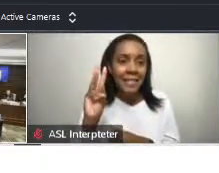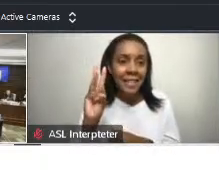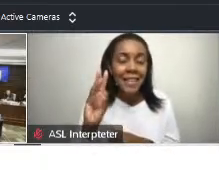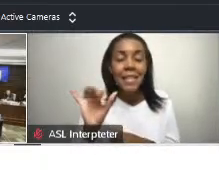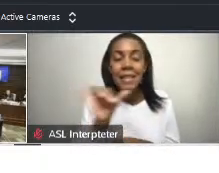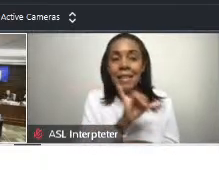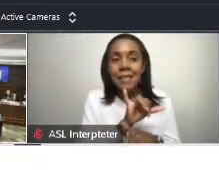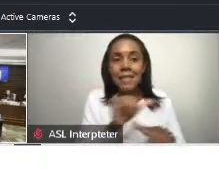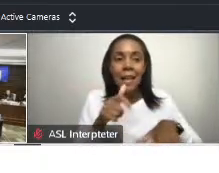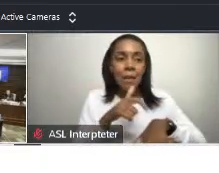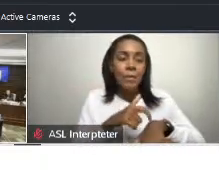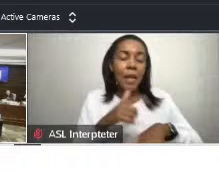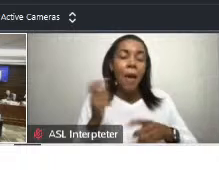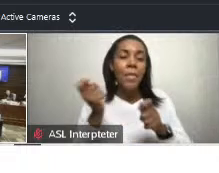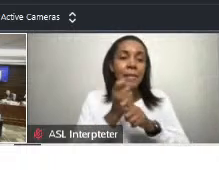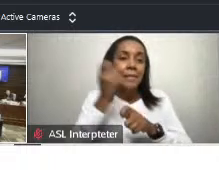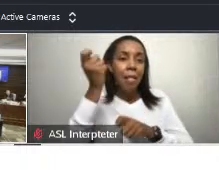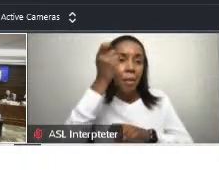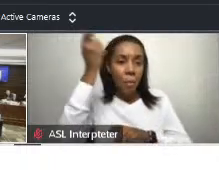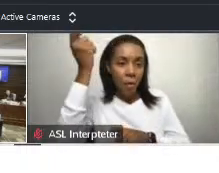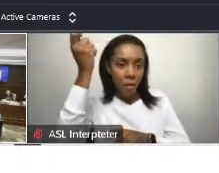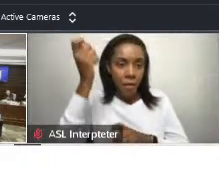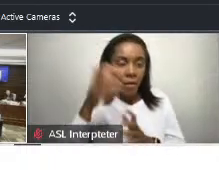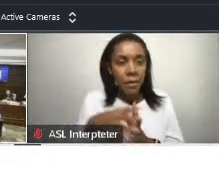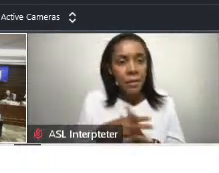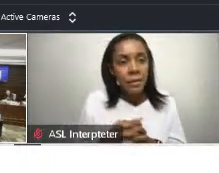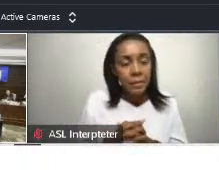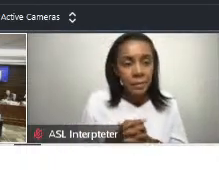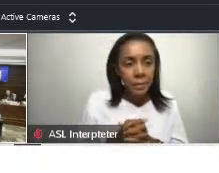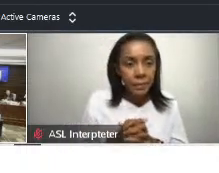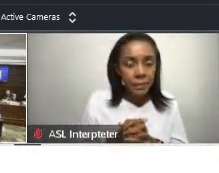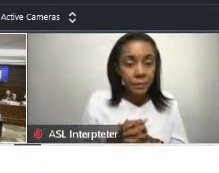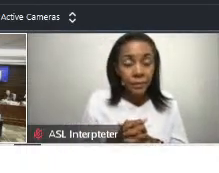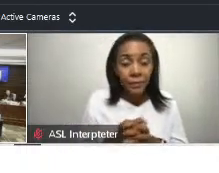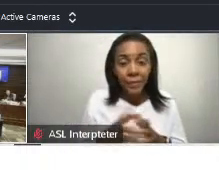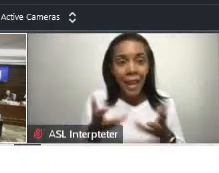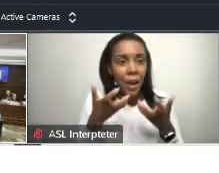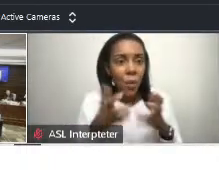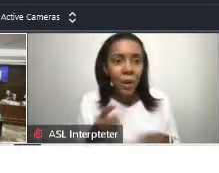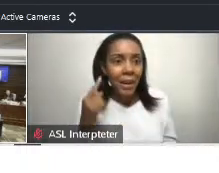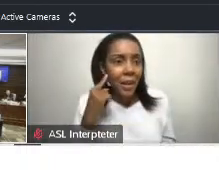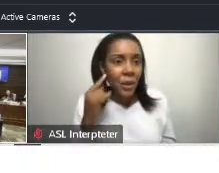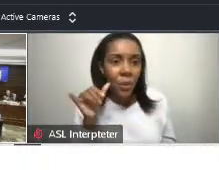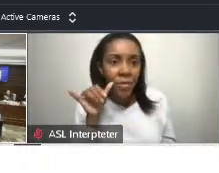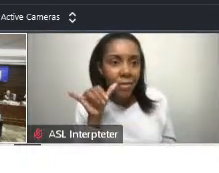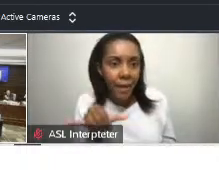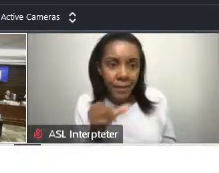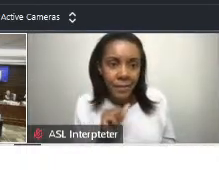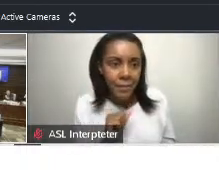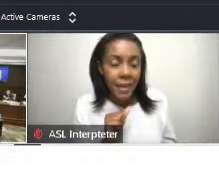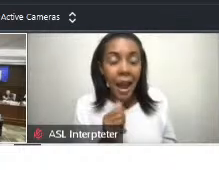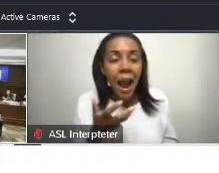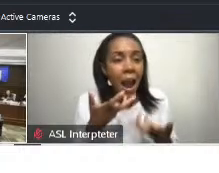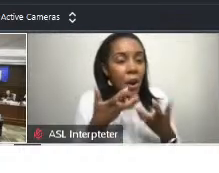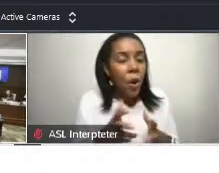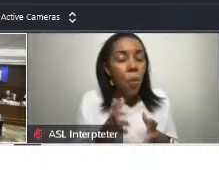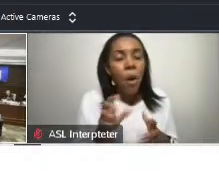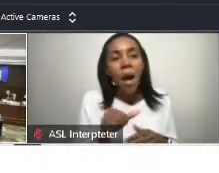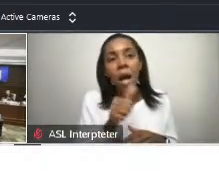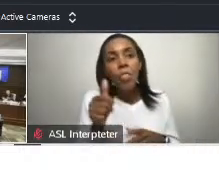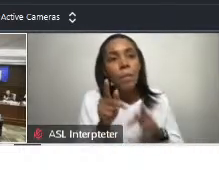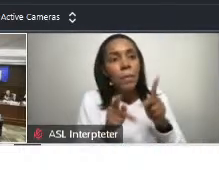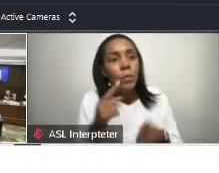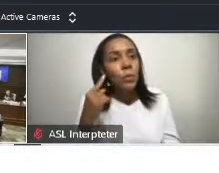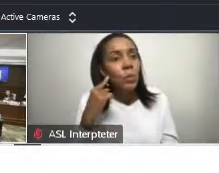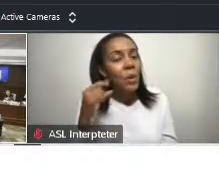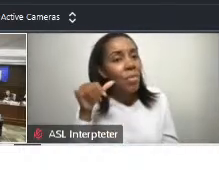and they celebrate, okay? I don't want to hear that. I don't want your neighbors to hear that. I don't